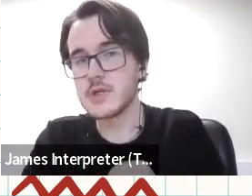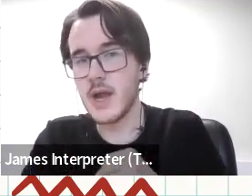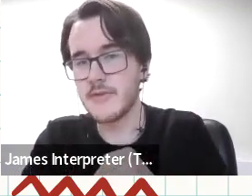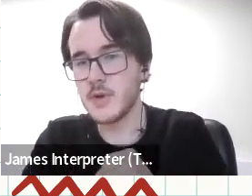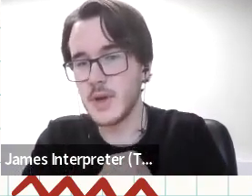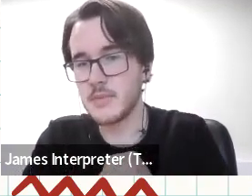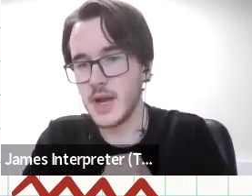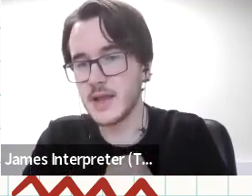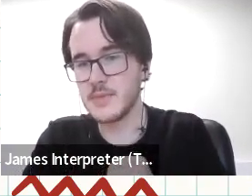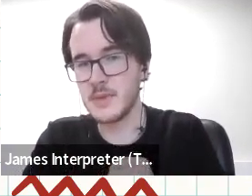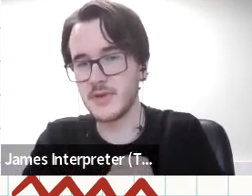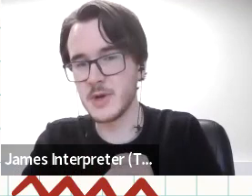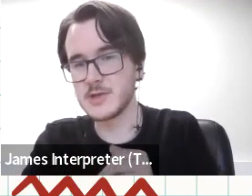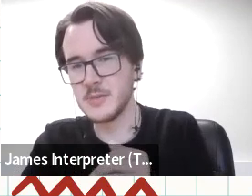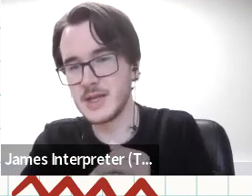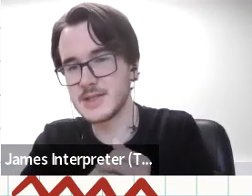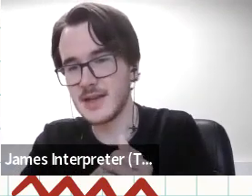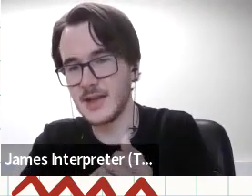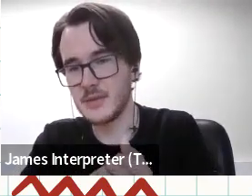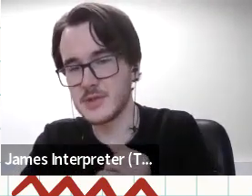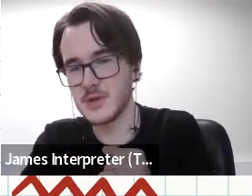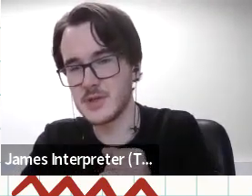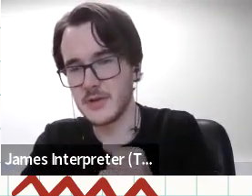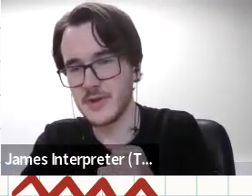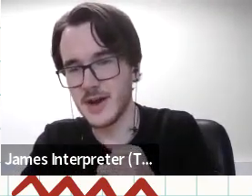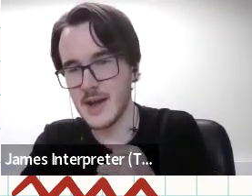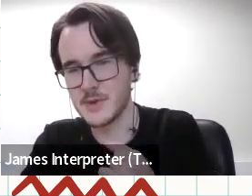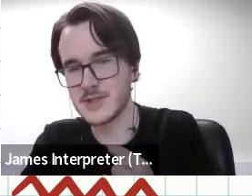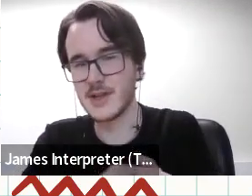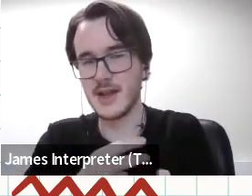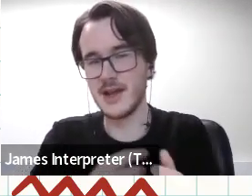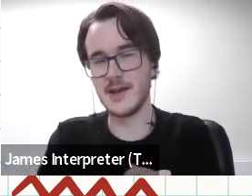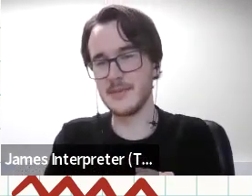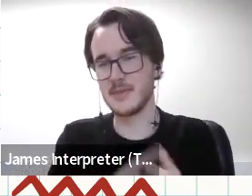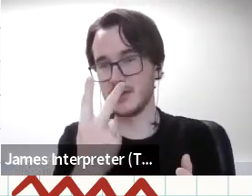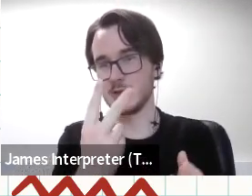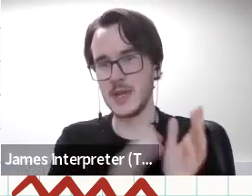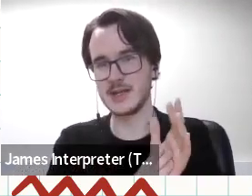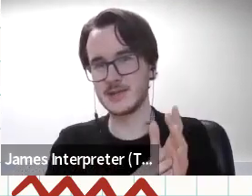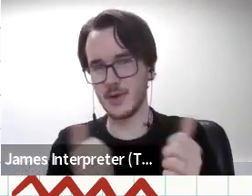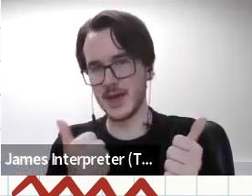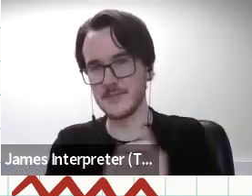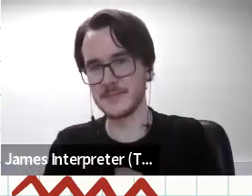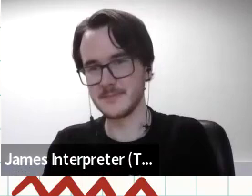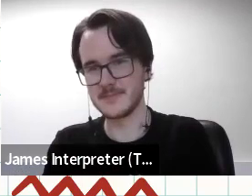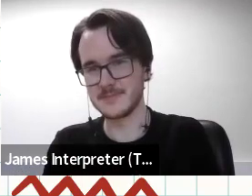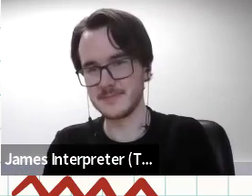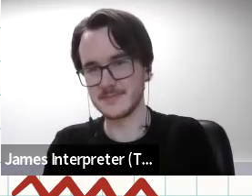Okay, we're just going to have a quick break, maybe for about 2 minutes. We're just going to turn off our cameras on 2 minutes,